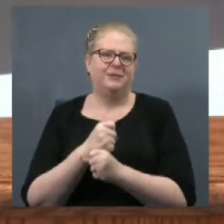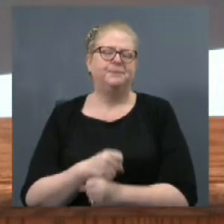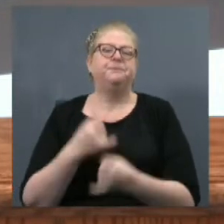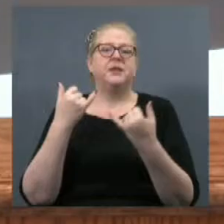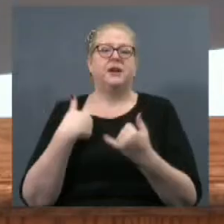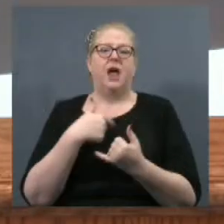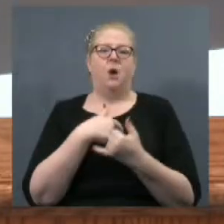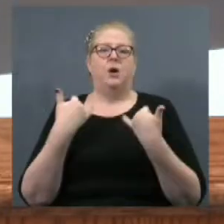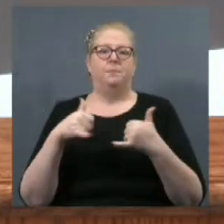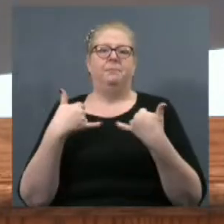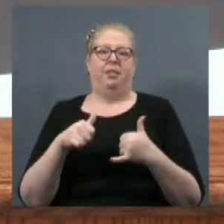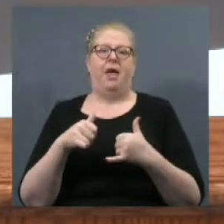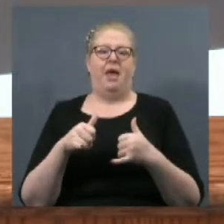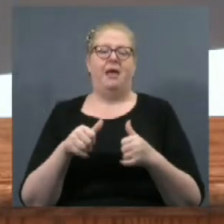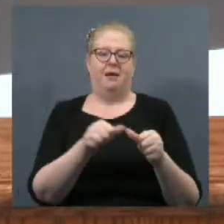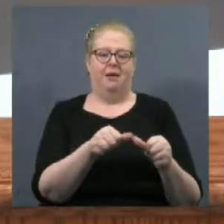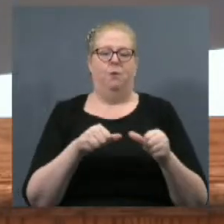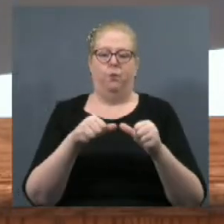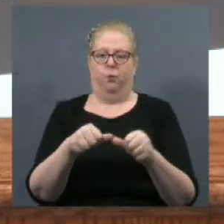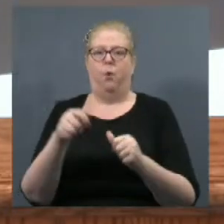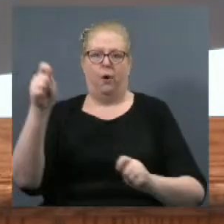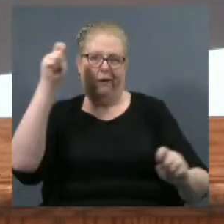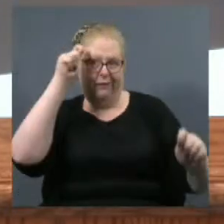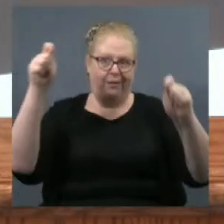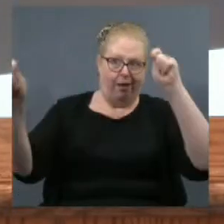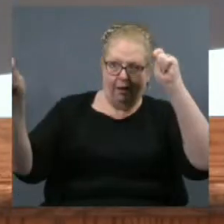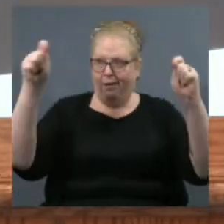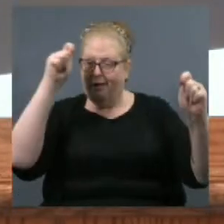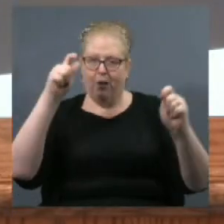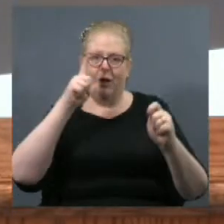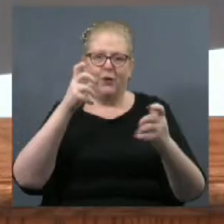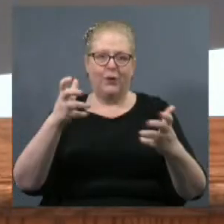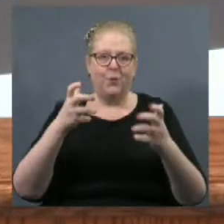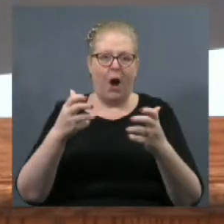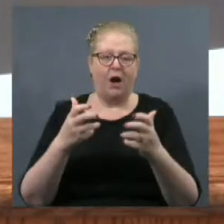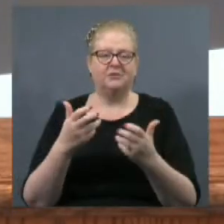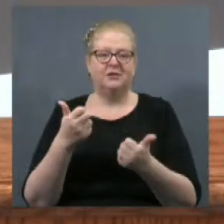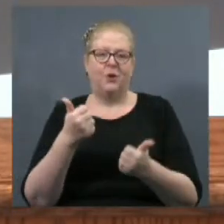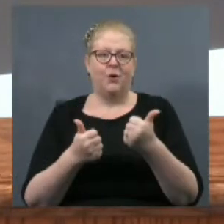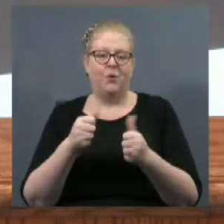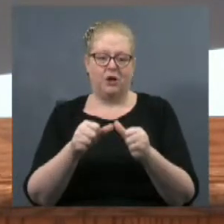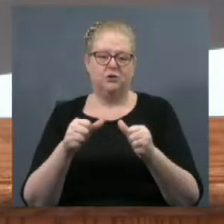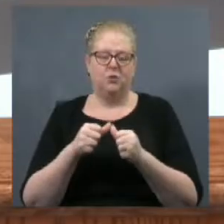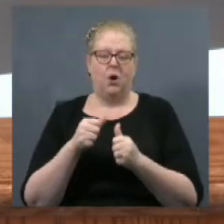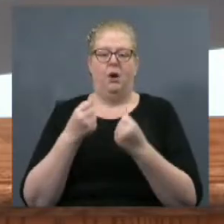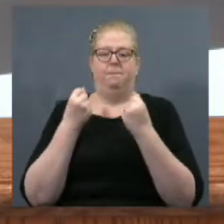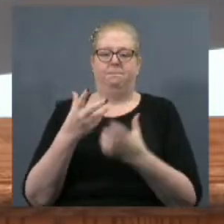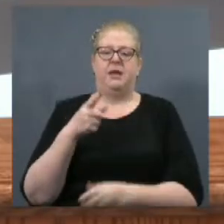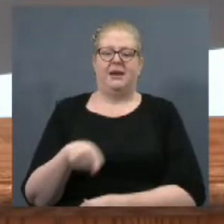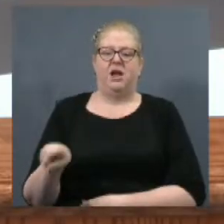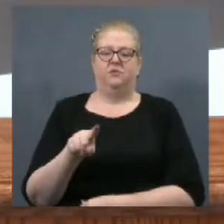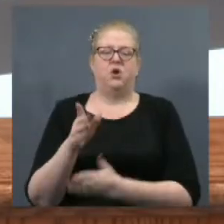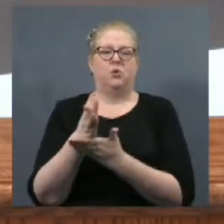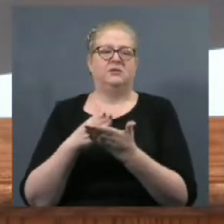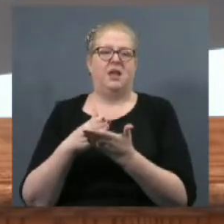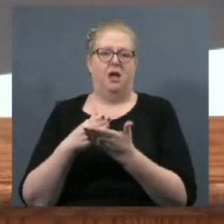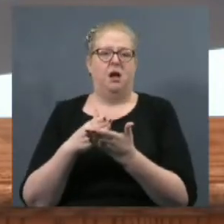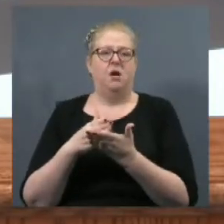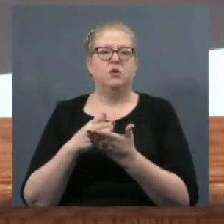game, that although a lot of these sections used to be in Ward 5, I've been pushed pretty far